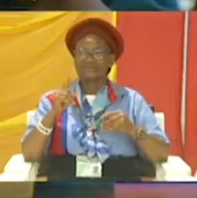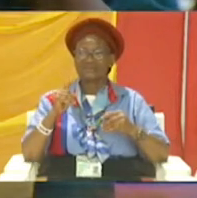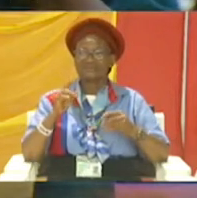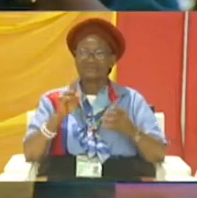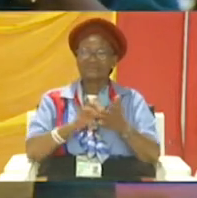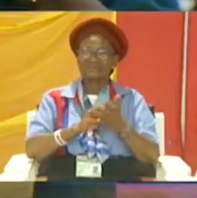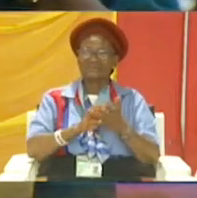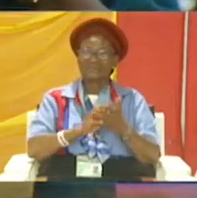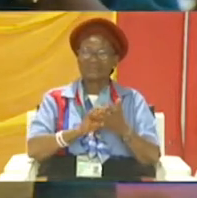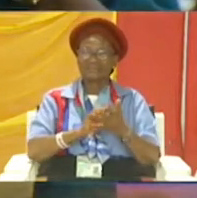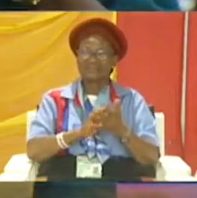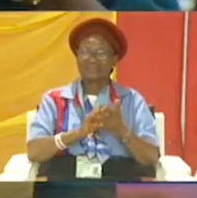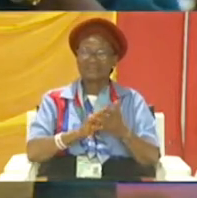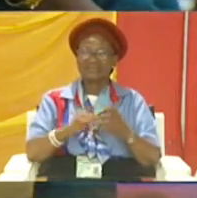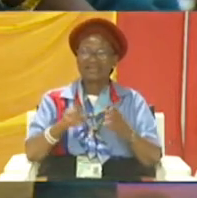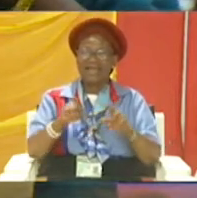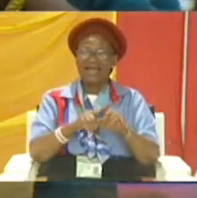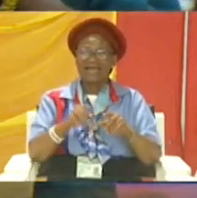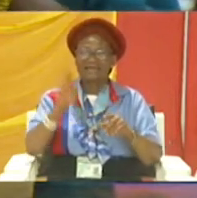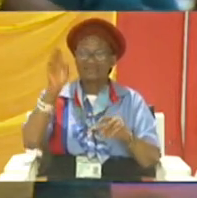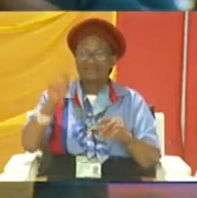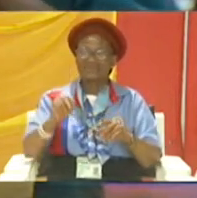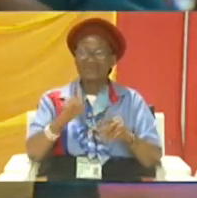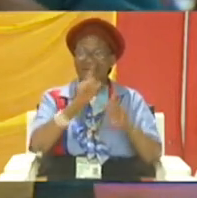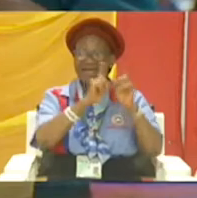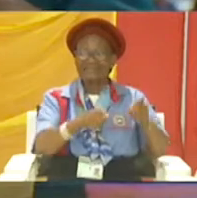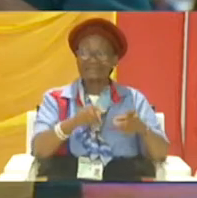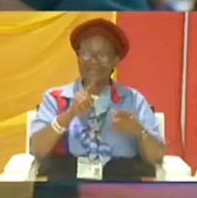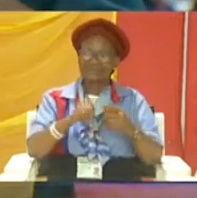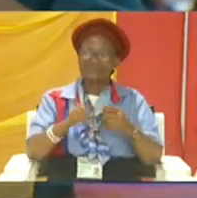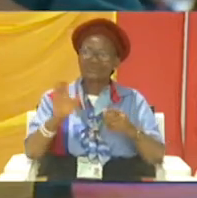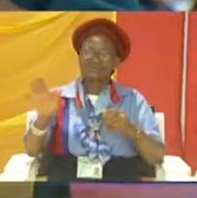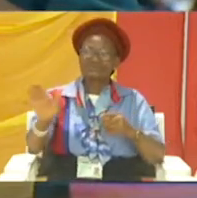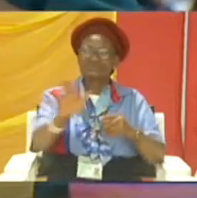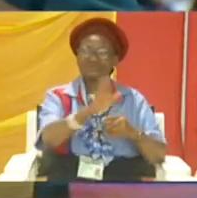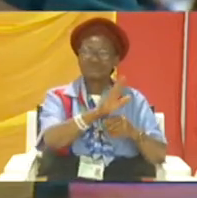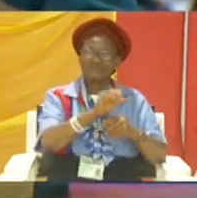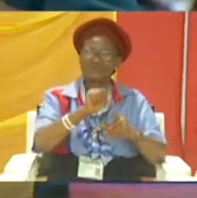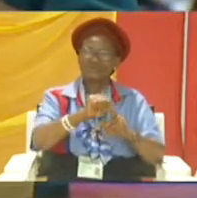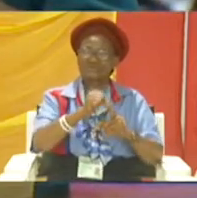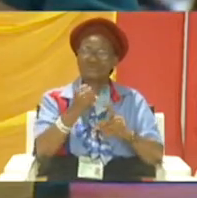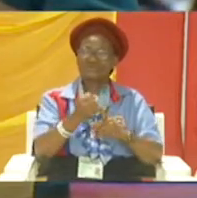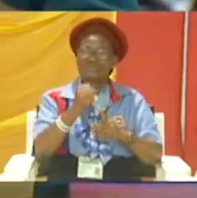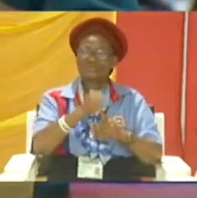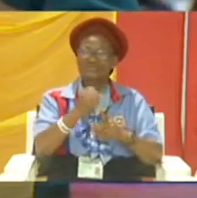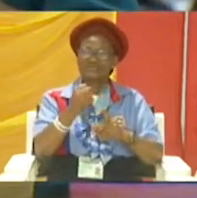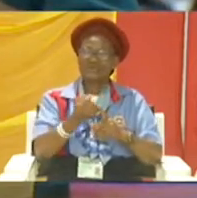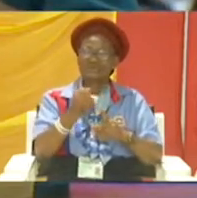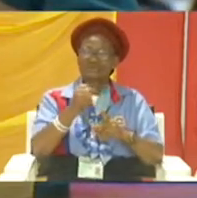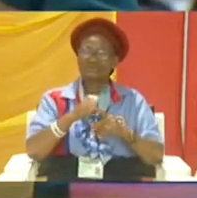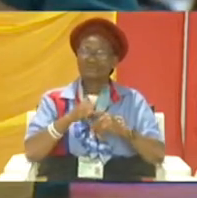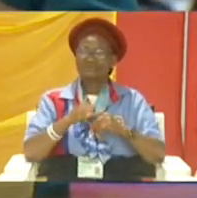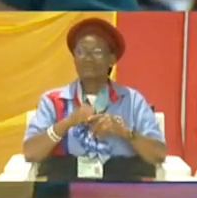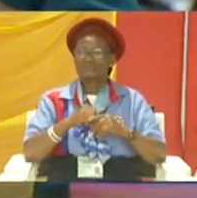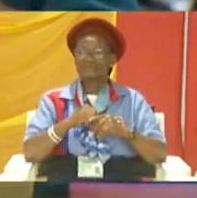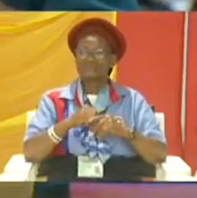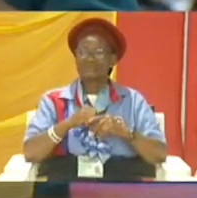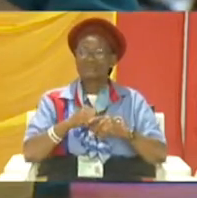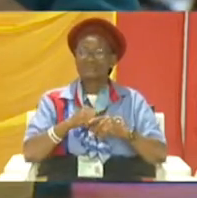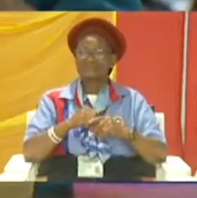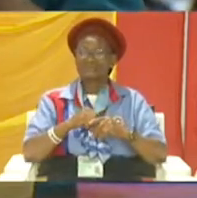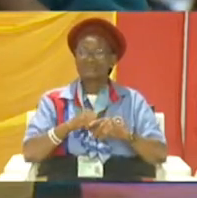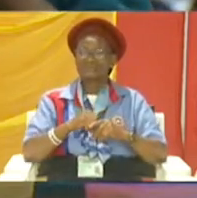medicine has no answer to your situation. Isegun ogun oni ko li dahun si ti o nla